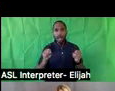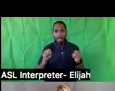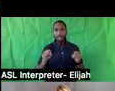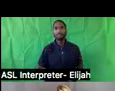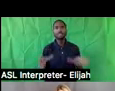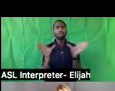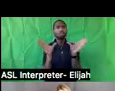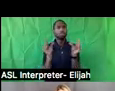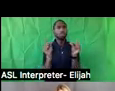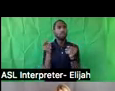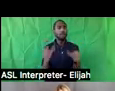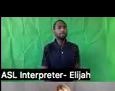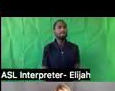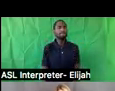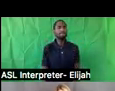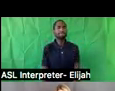squeeze.